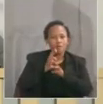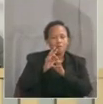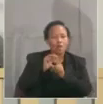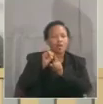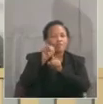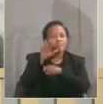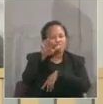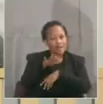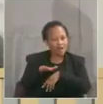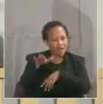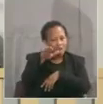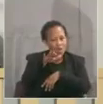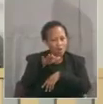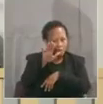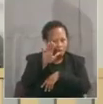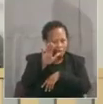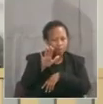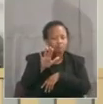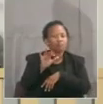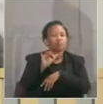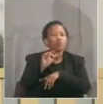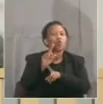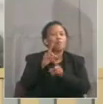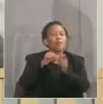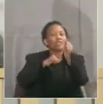mission area command structure.